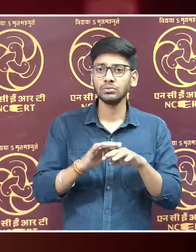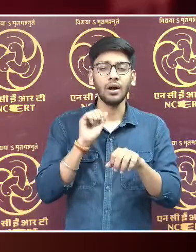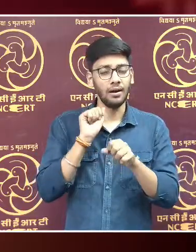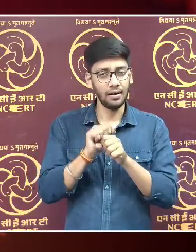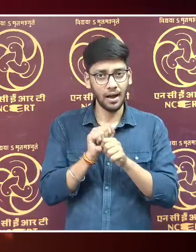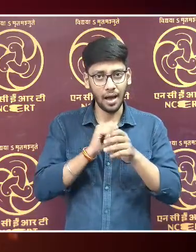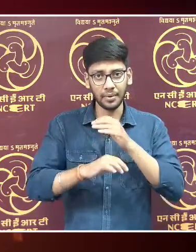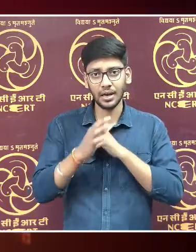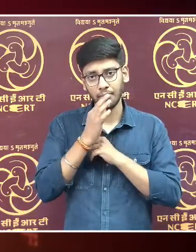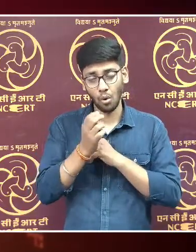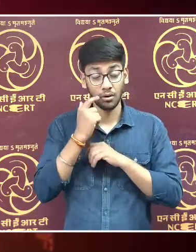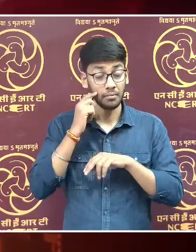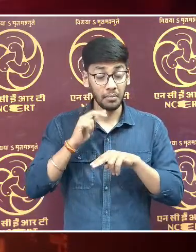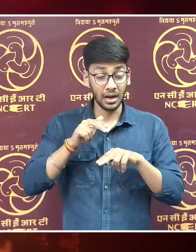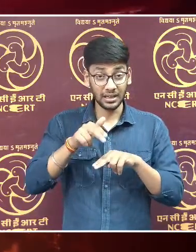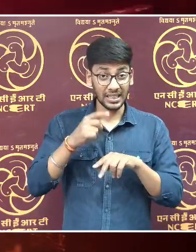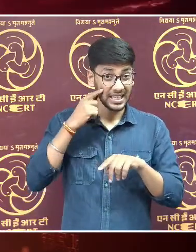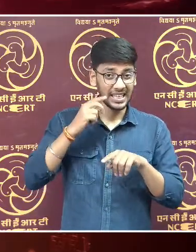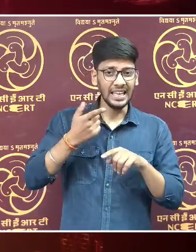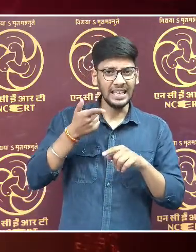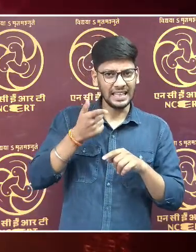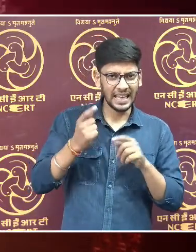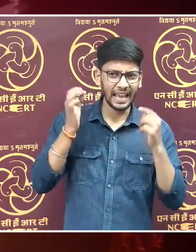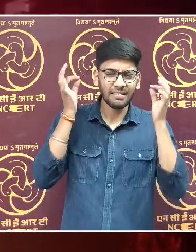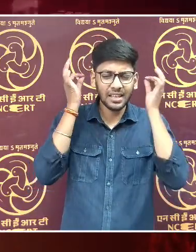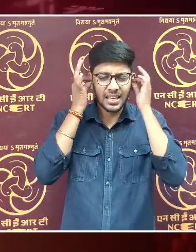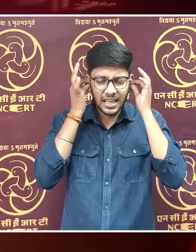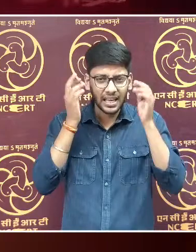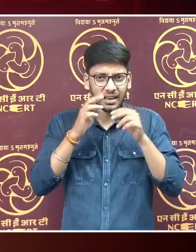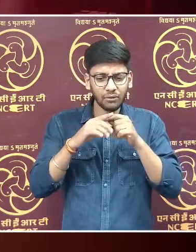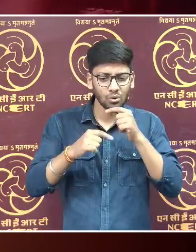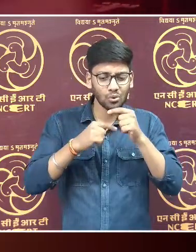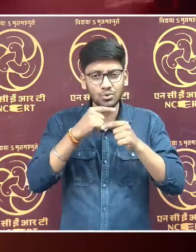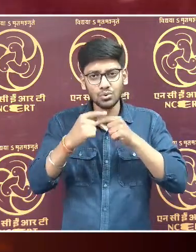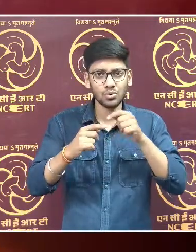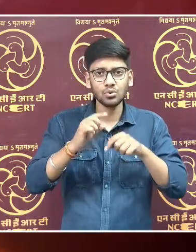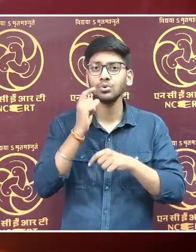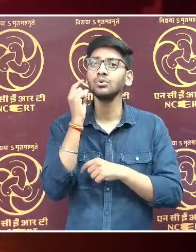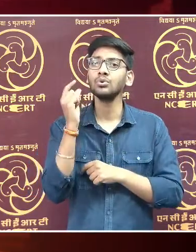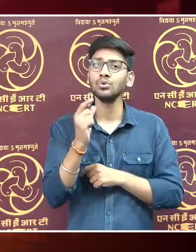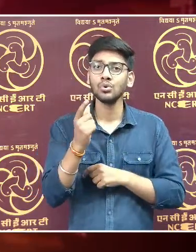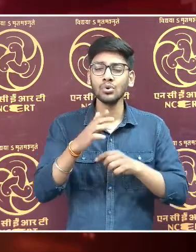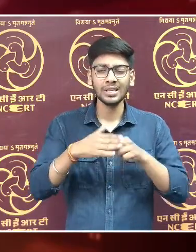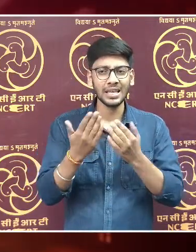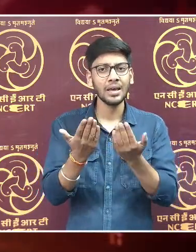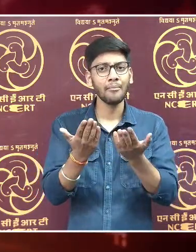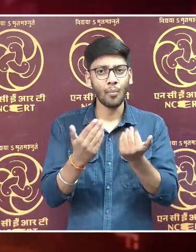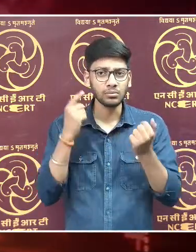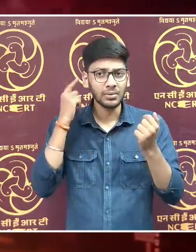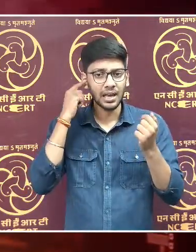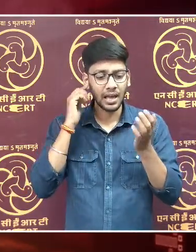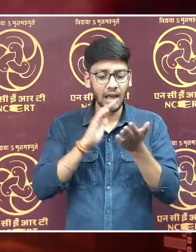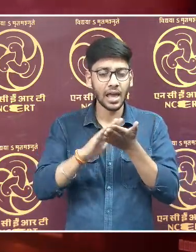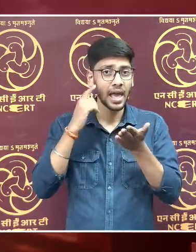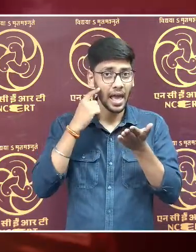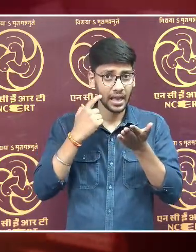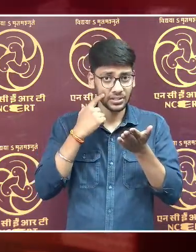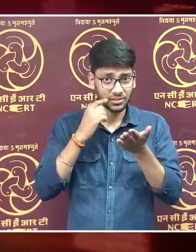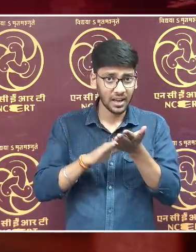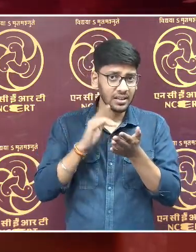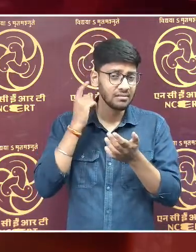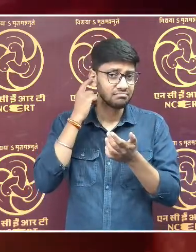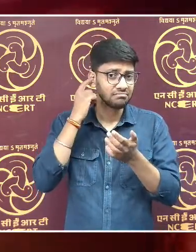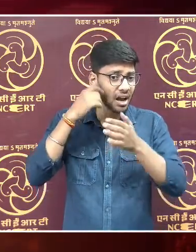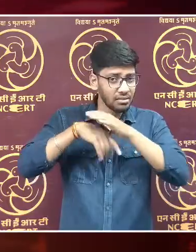purposes, but again it can lead to hearing loss in the long run. This is the one disability that can be acquired, and with age things do get